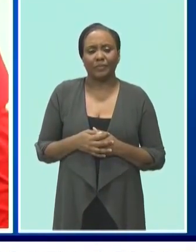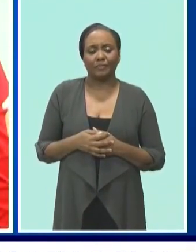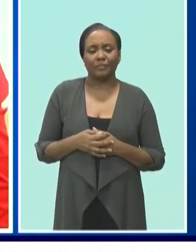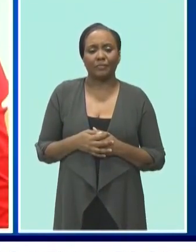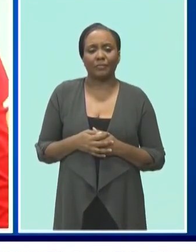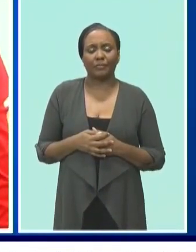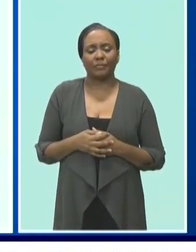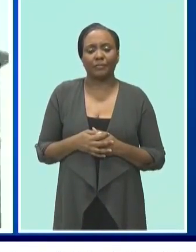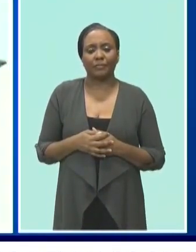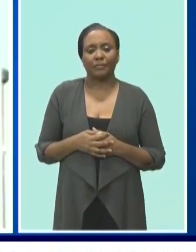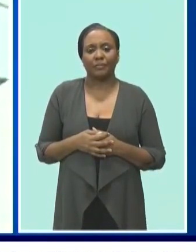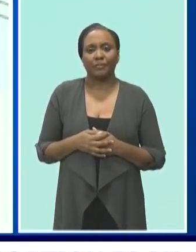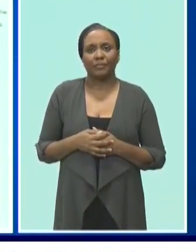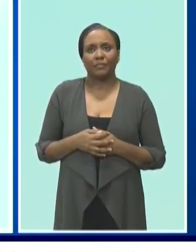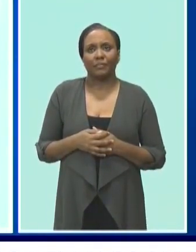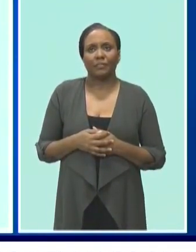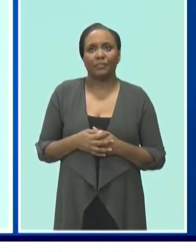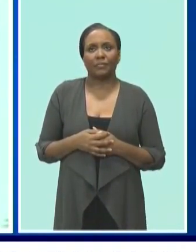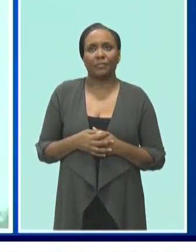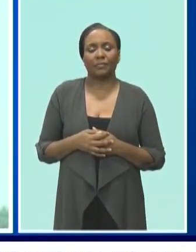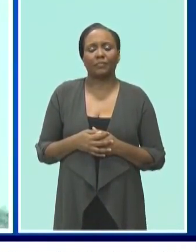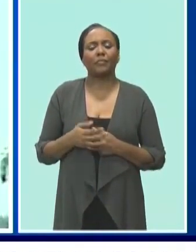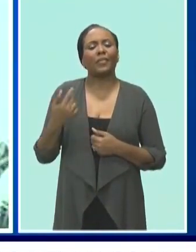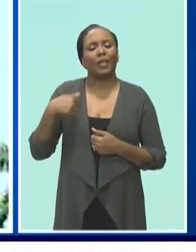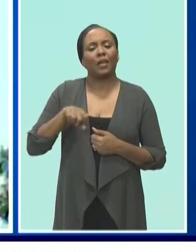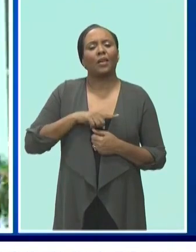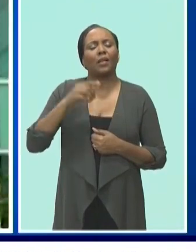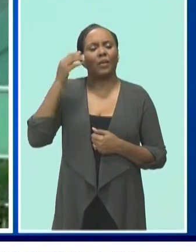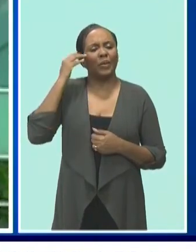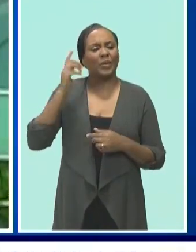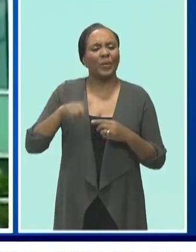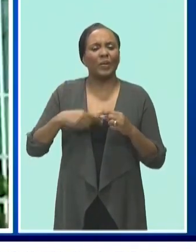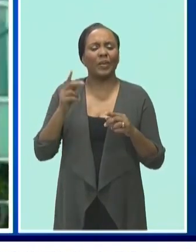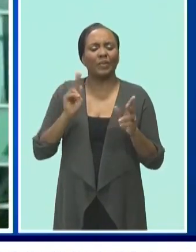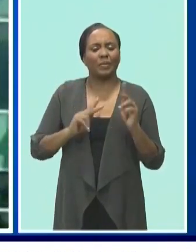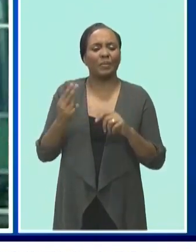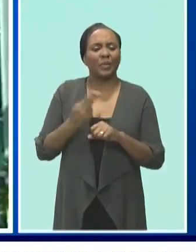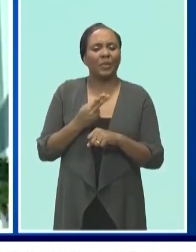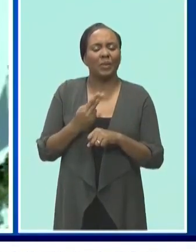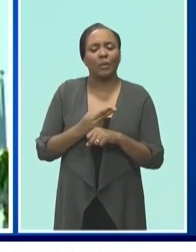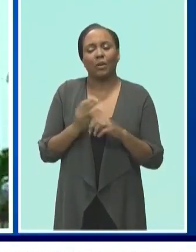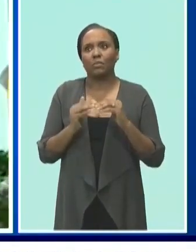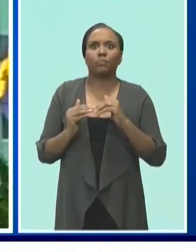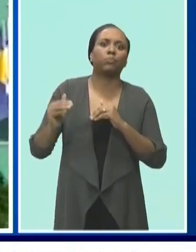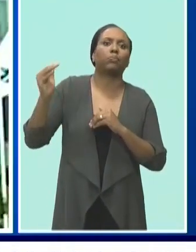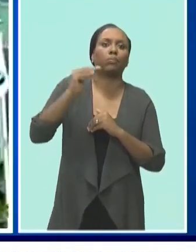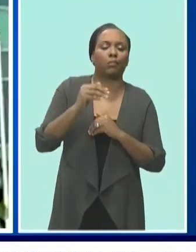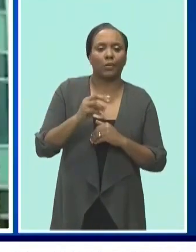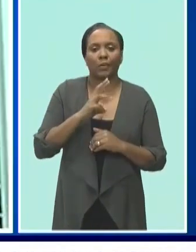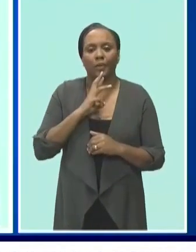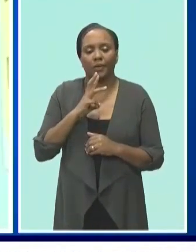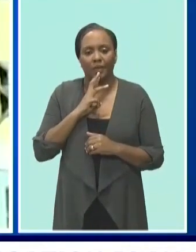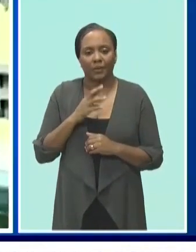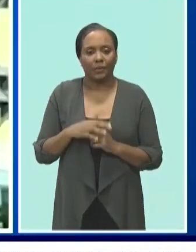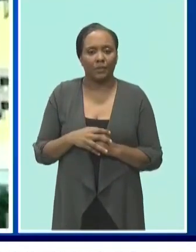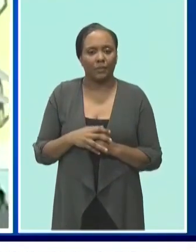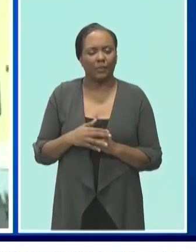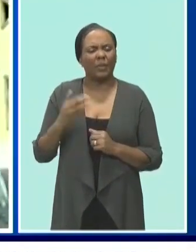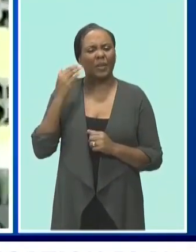We know when people use above average amounts of water. We know how much water is used in a normal